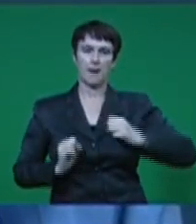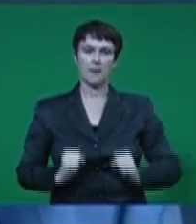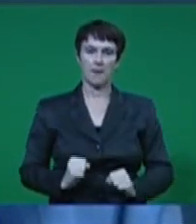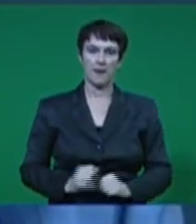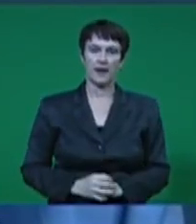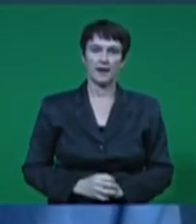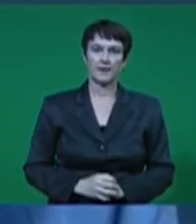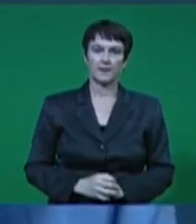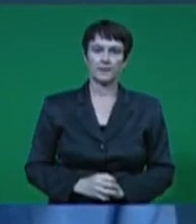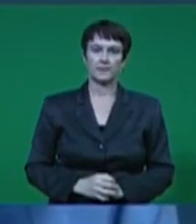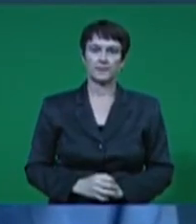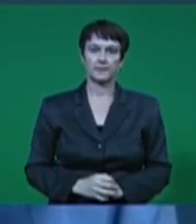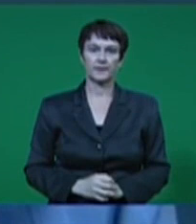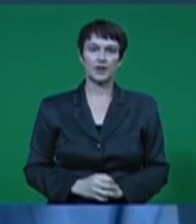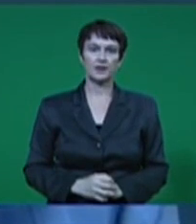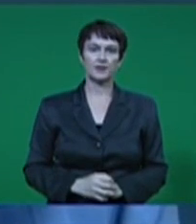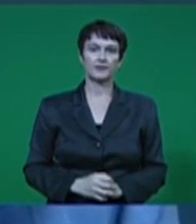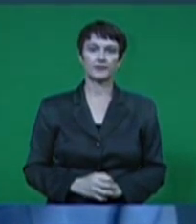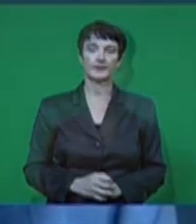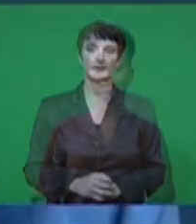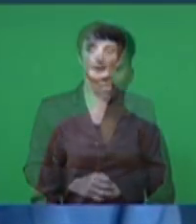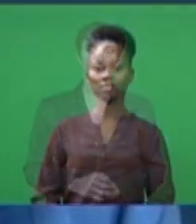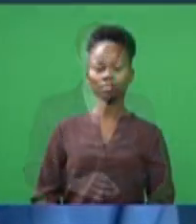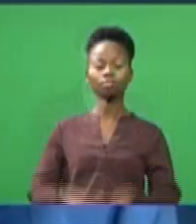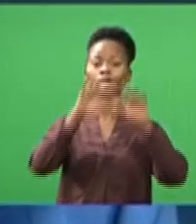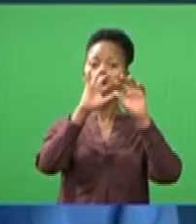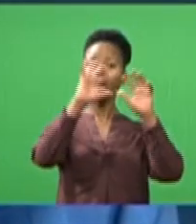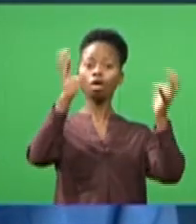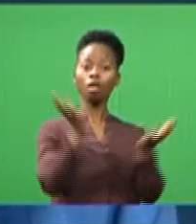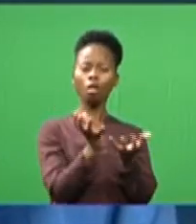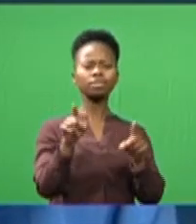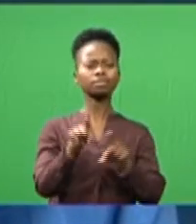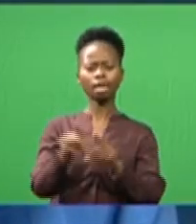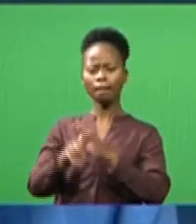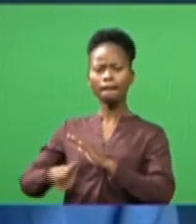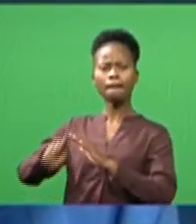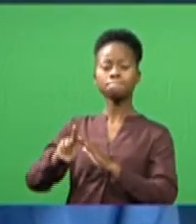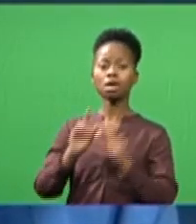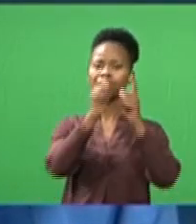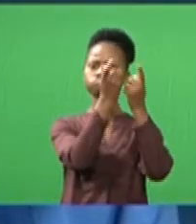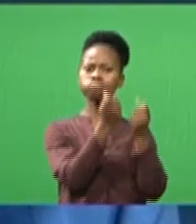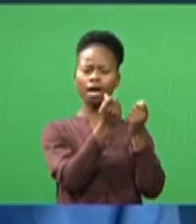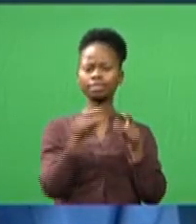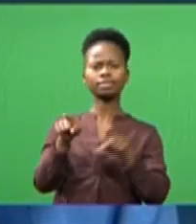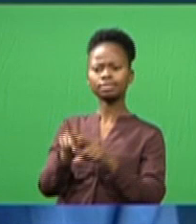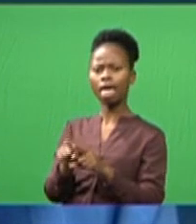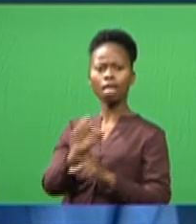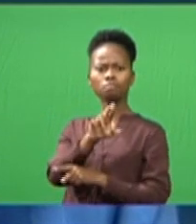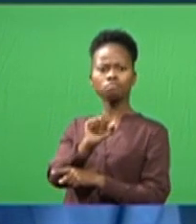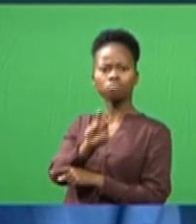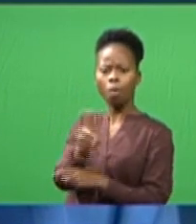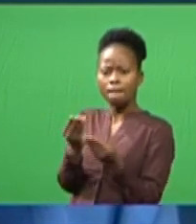At a global level, a wide range of prices are accelerating, from raw materials